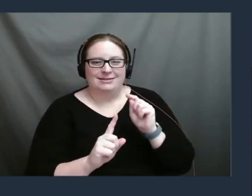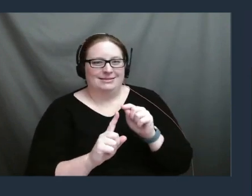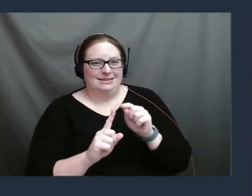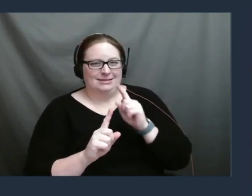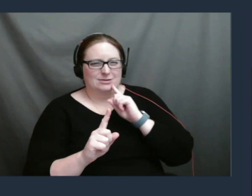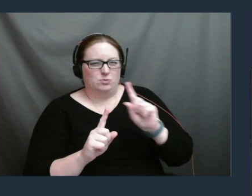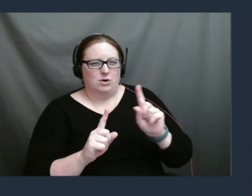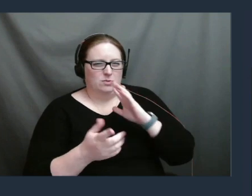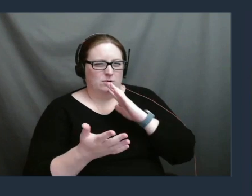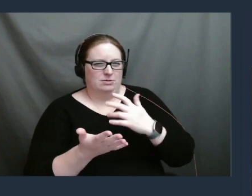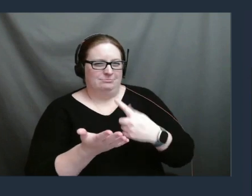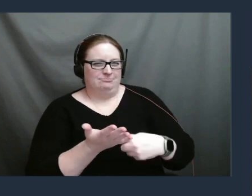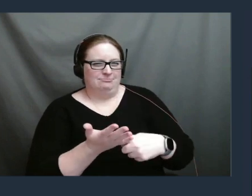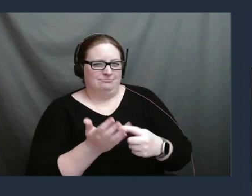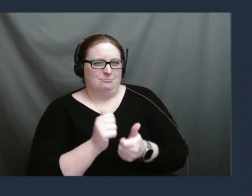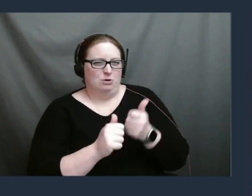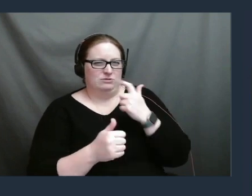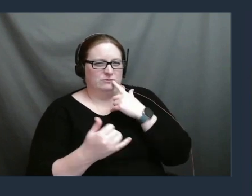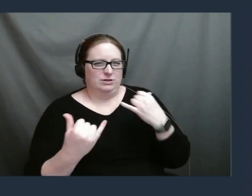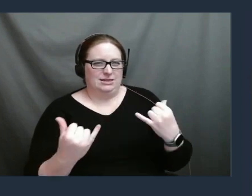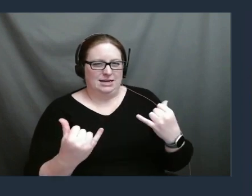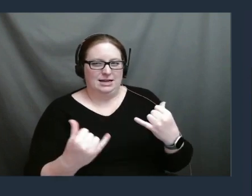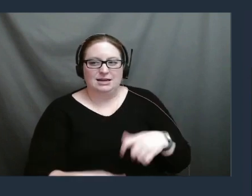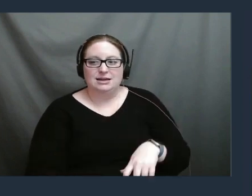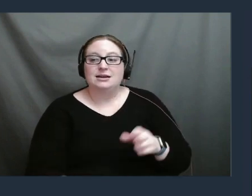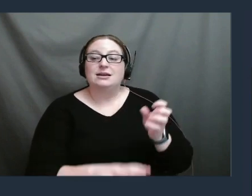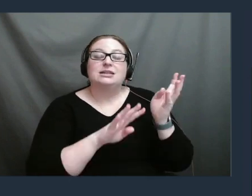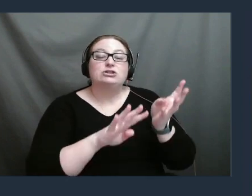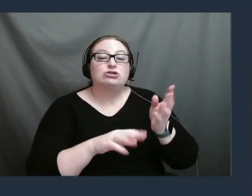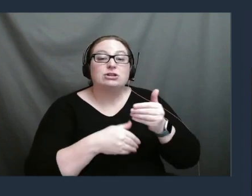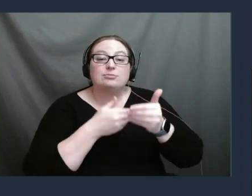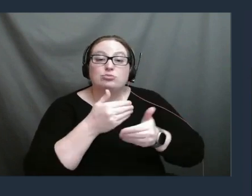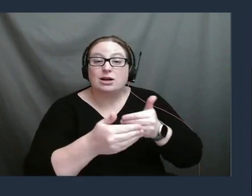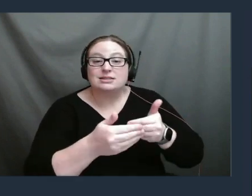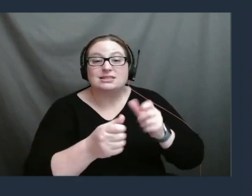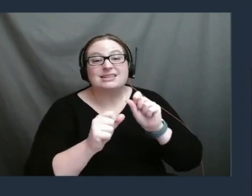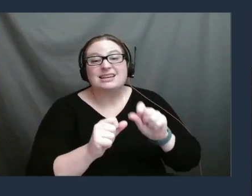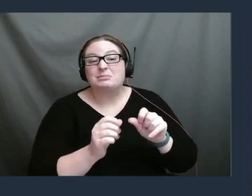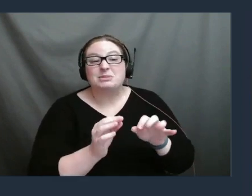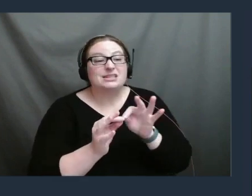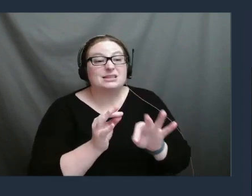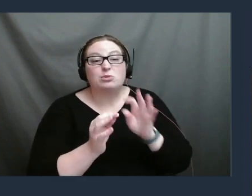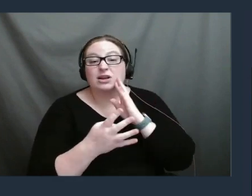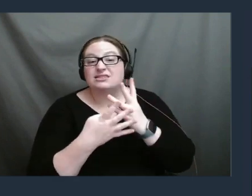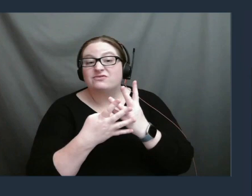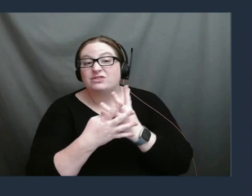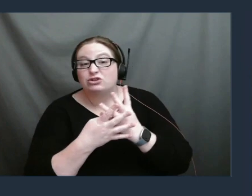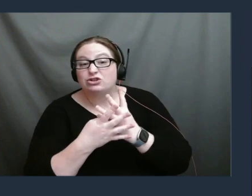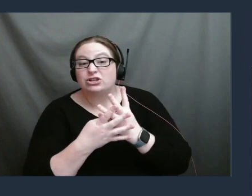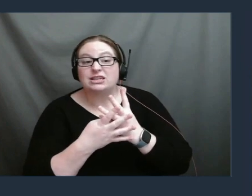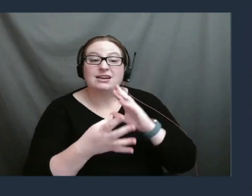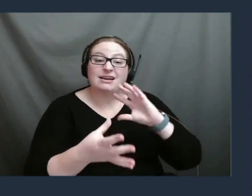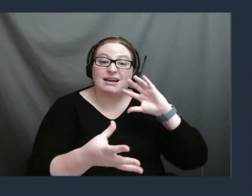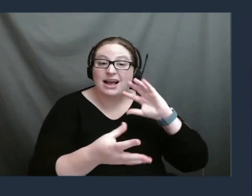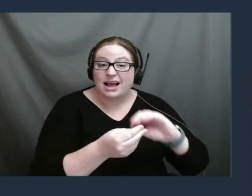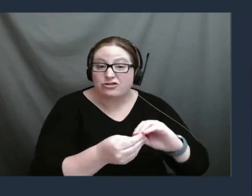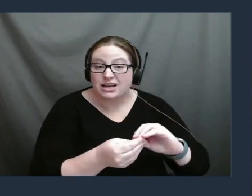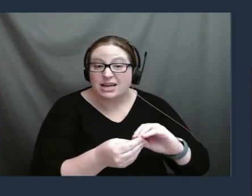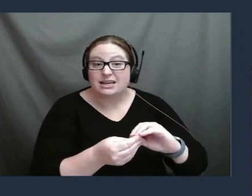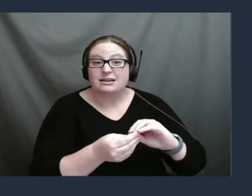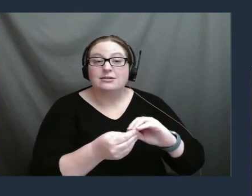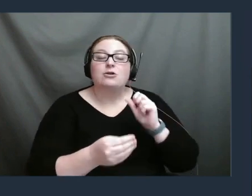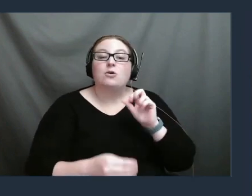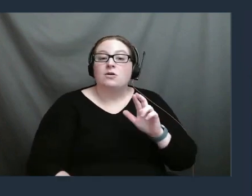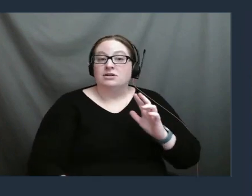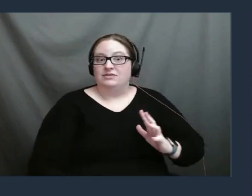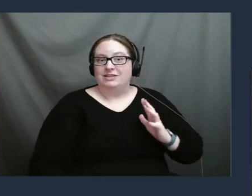time today. So stream processing can be something as simple as filtering and aggregating streams to sophisticated machine learning